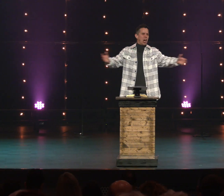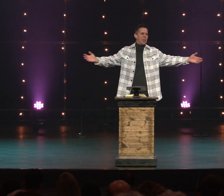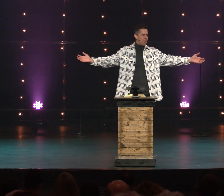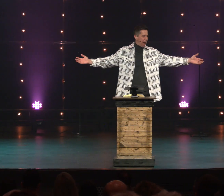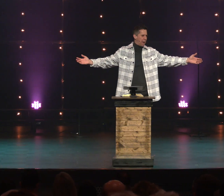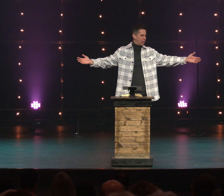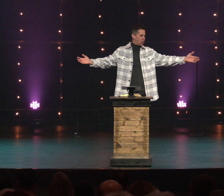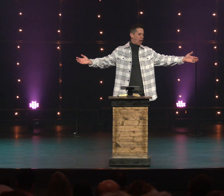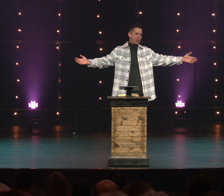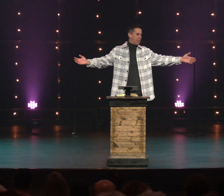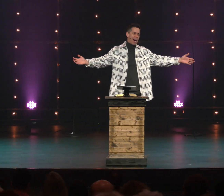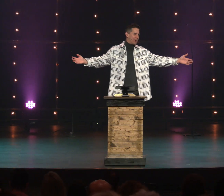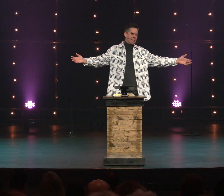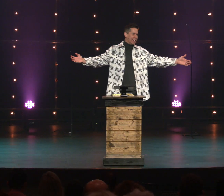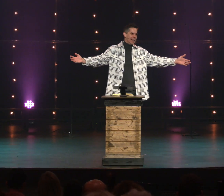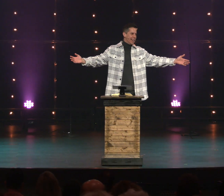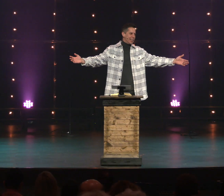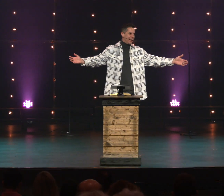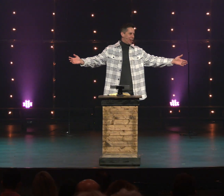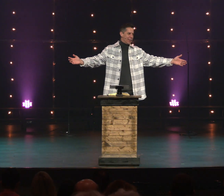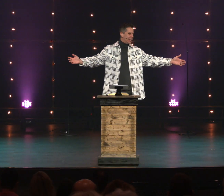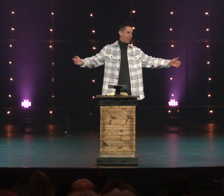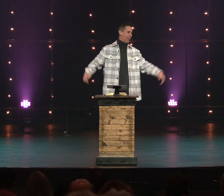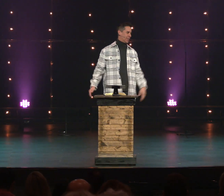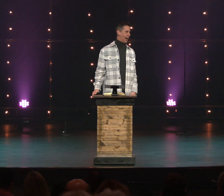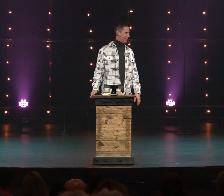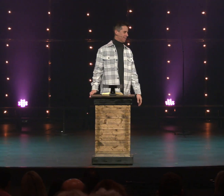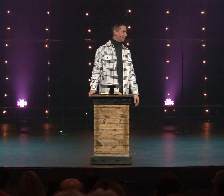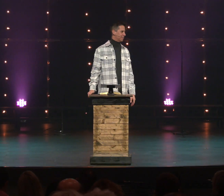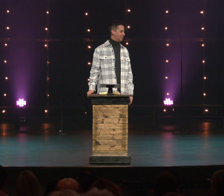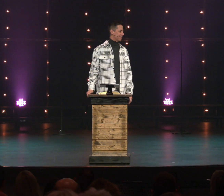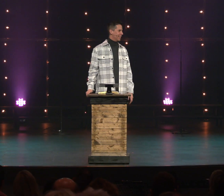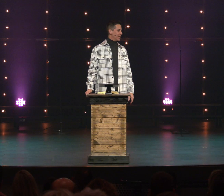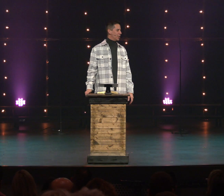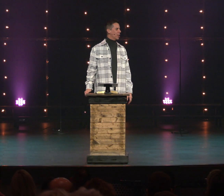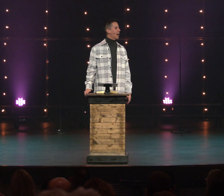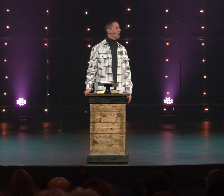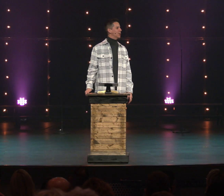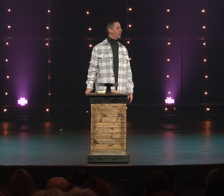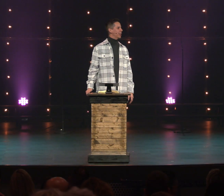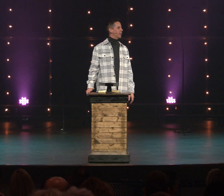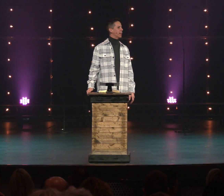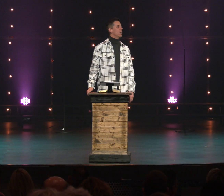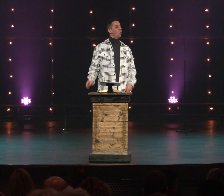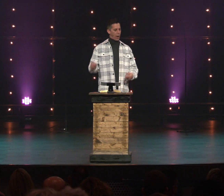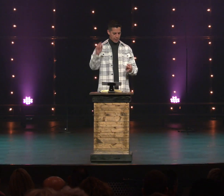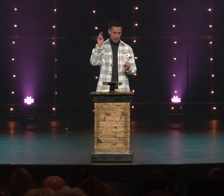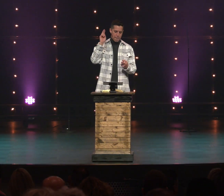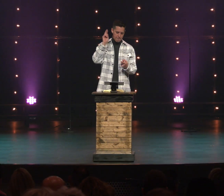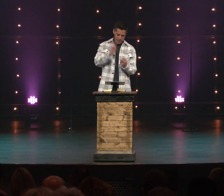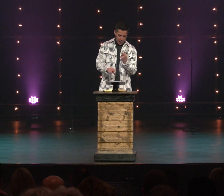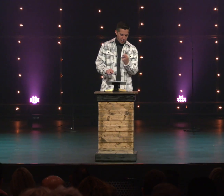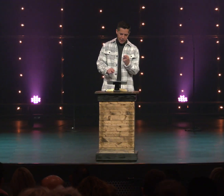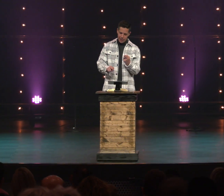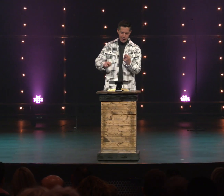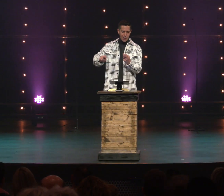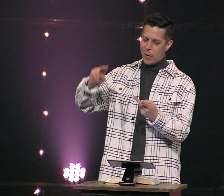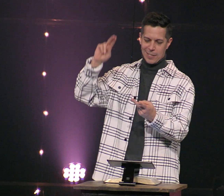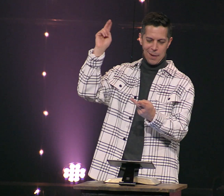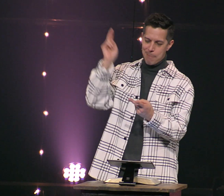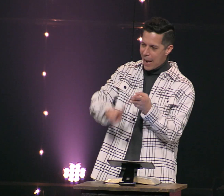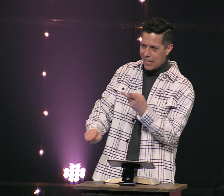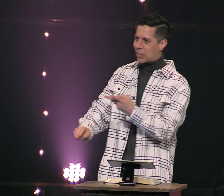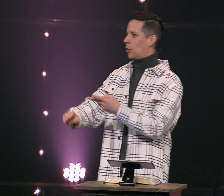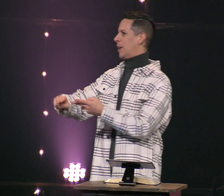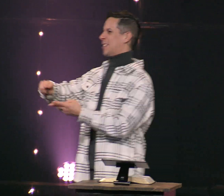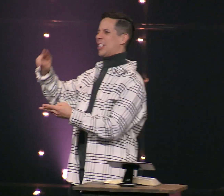Who's John the Baptist? John the Baptist is in our nativity set. I know what you're thinking. You're like, where's Mary? Where's